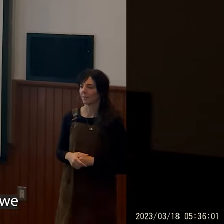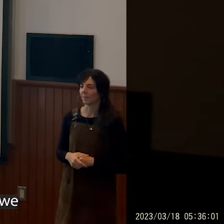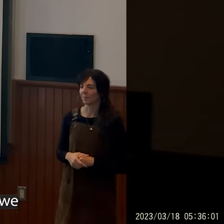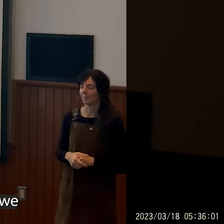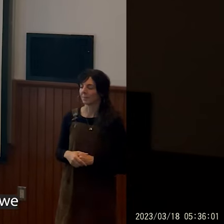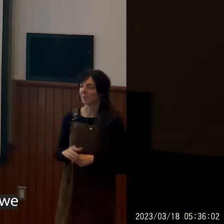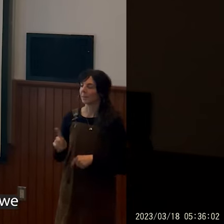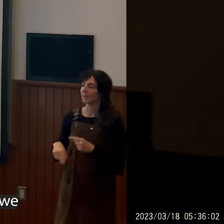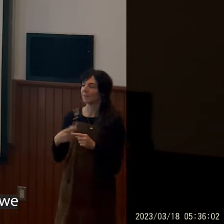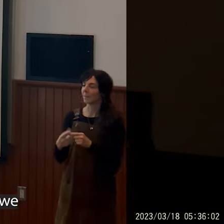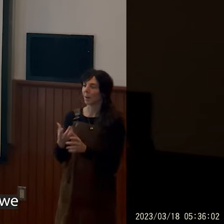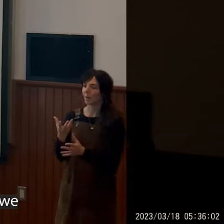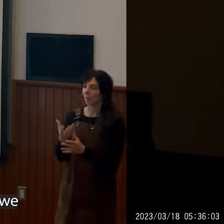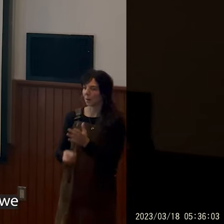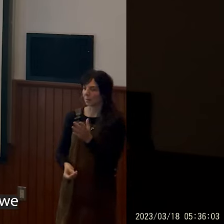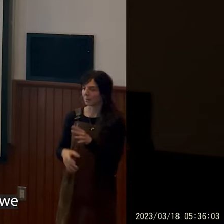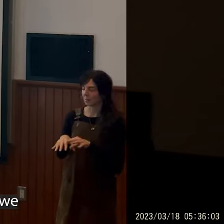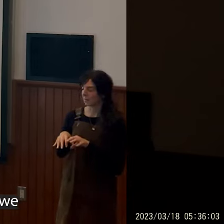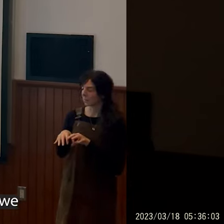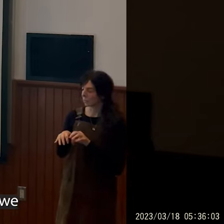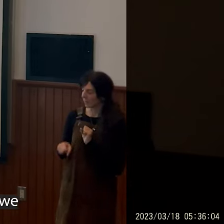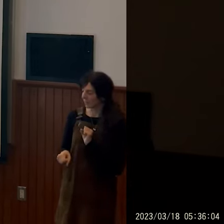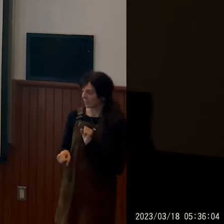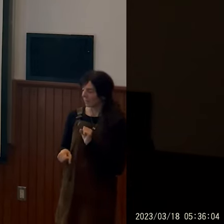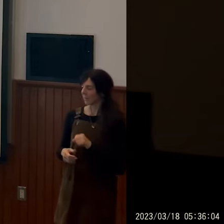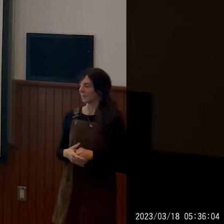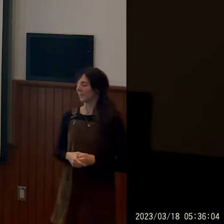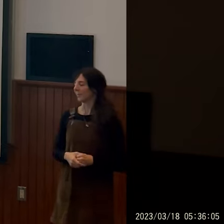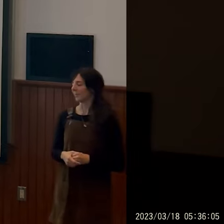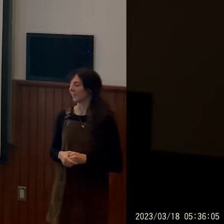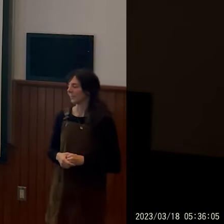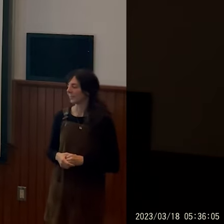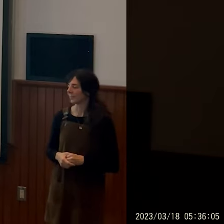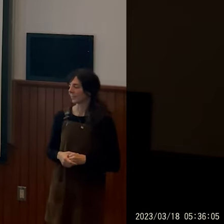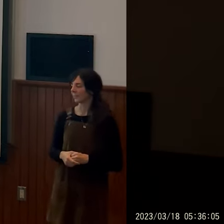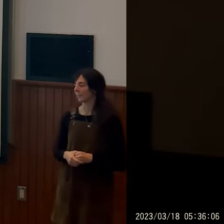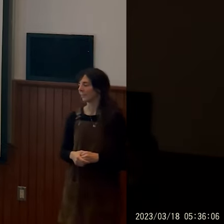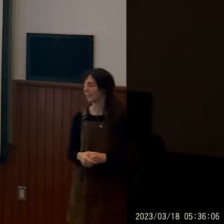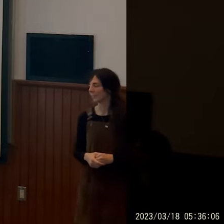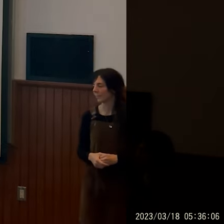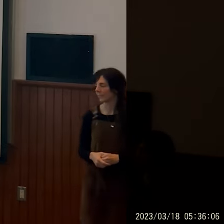it's about loss and grief and how we move through